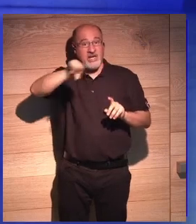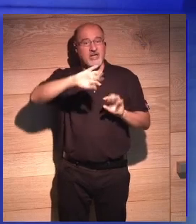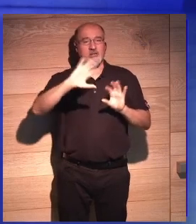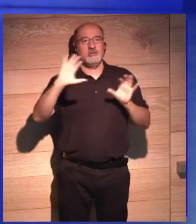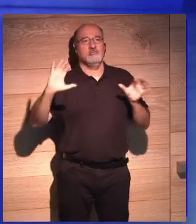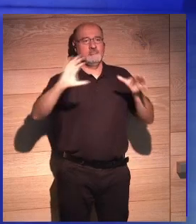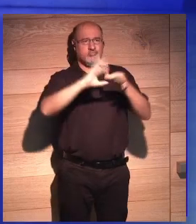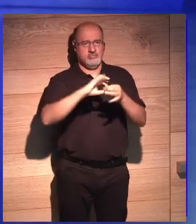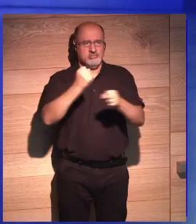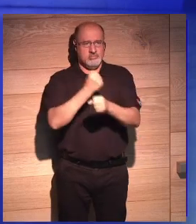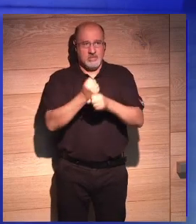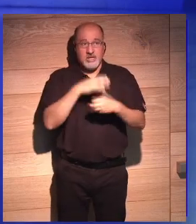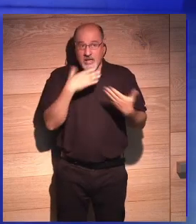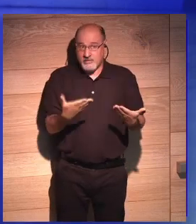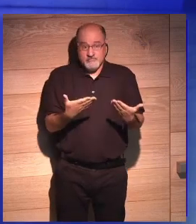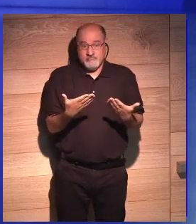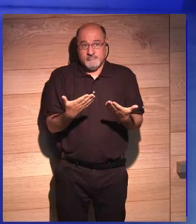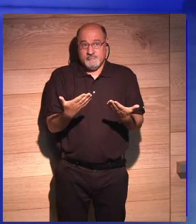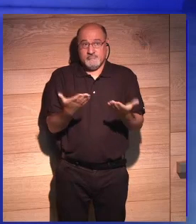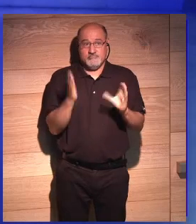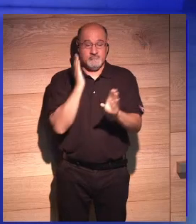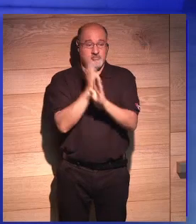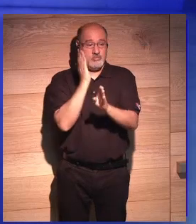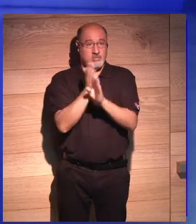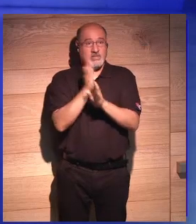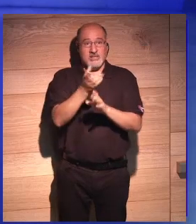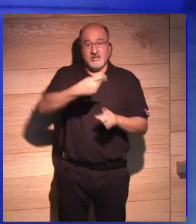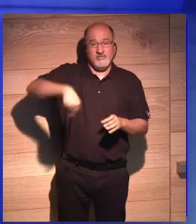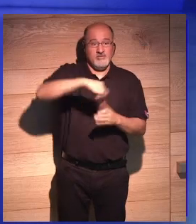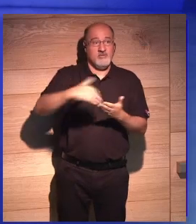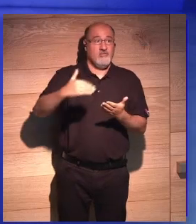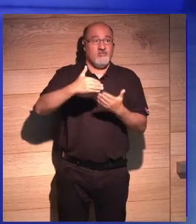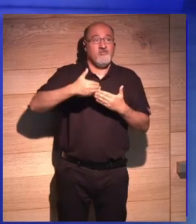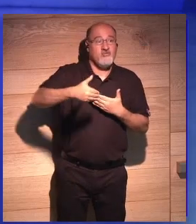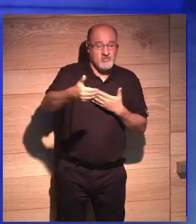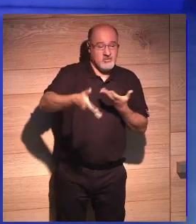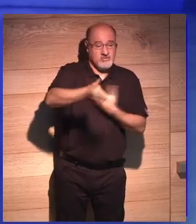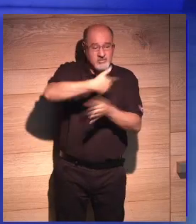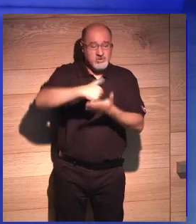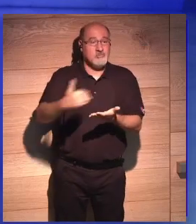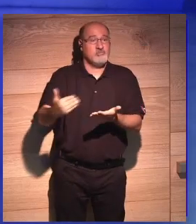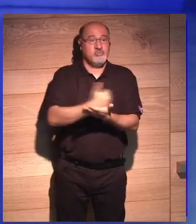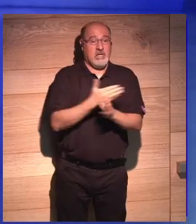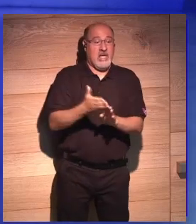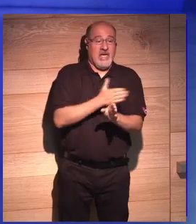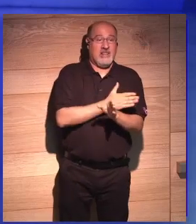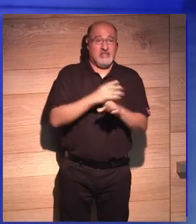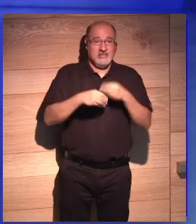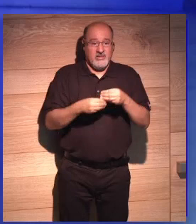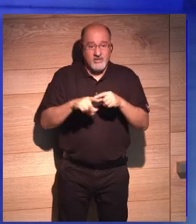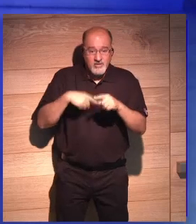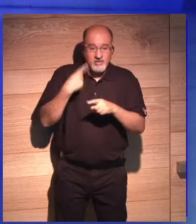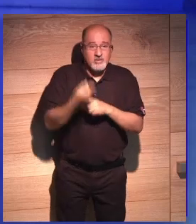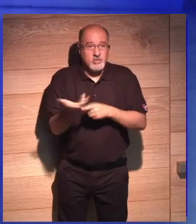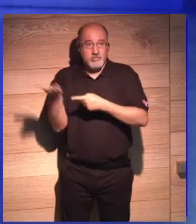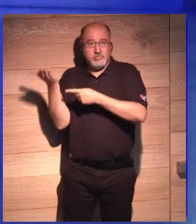it's the performance cluster. And so Sweet Dreams is being facilitated in terms of the research by this Audience of